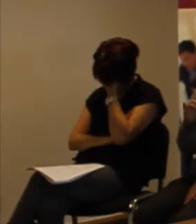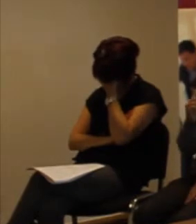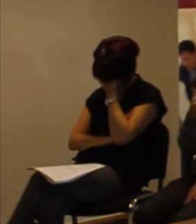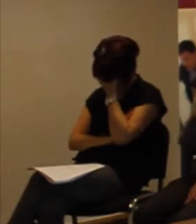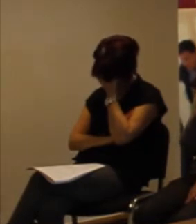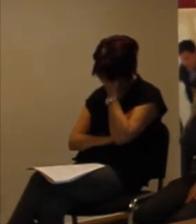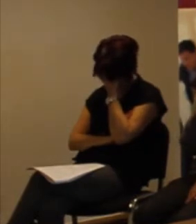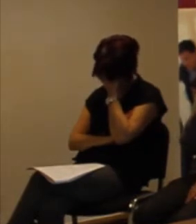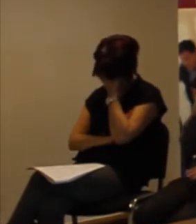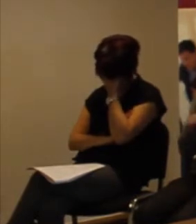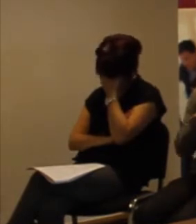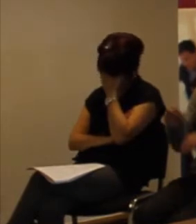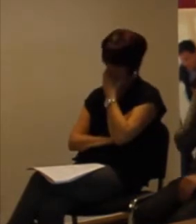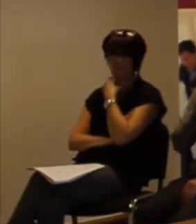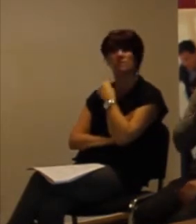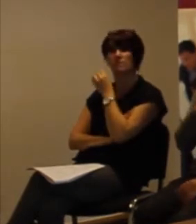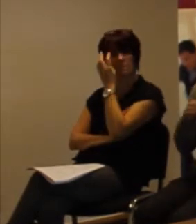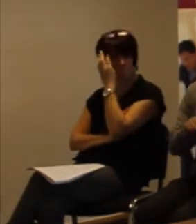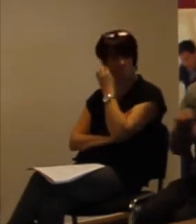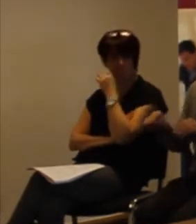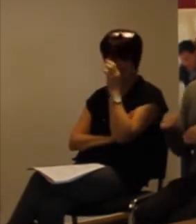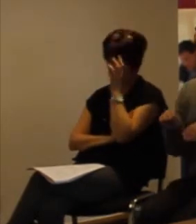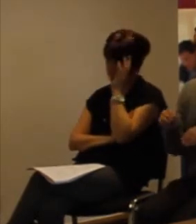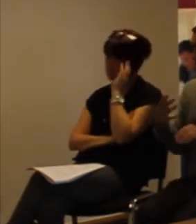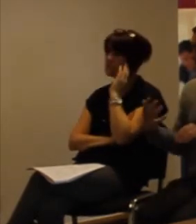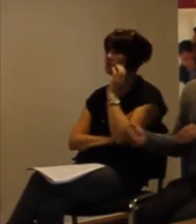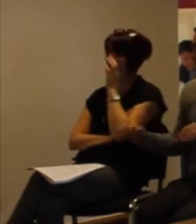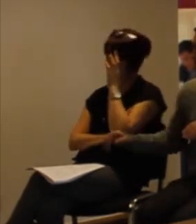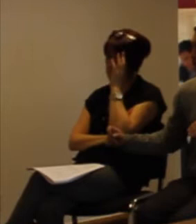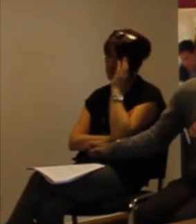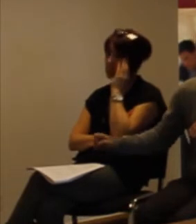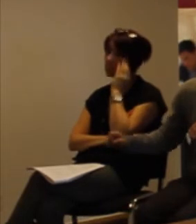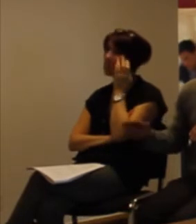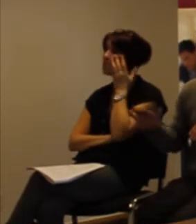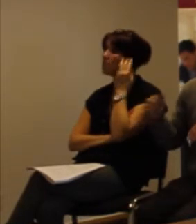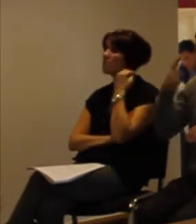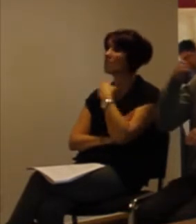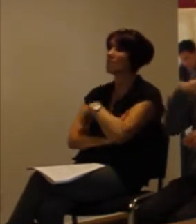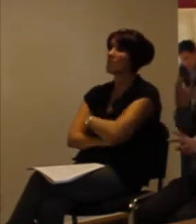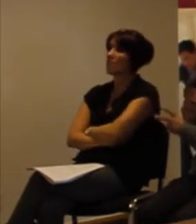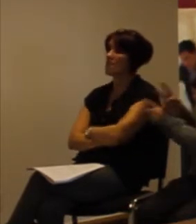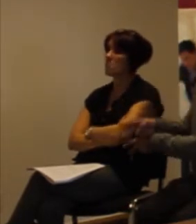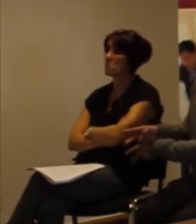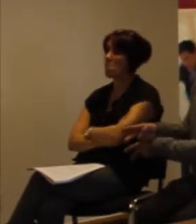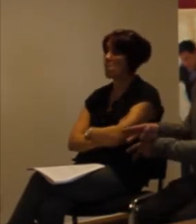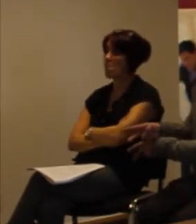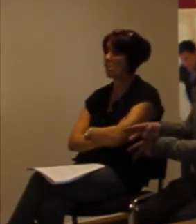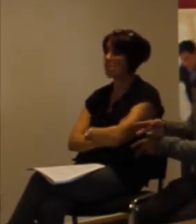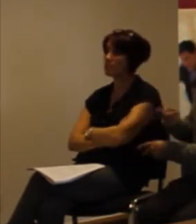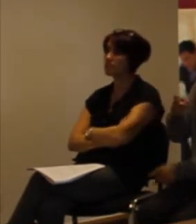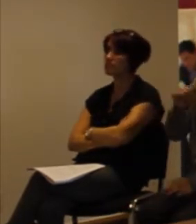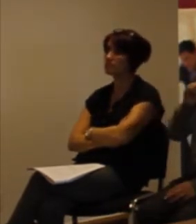own delivering this, and how do we address this, then I think you probably